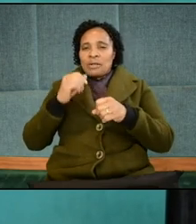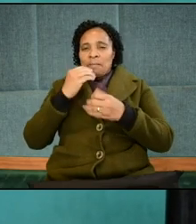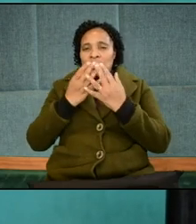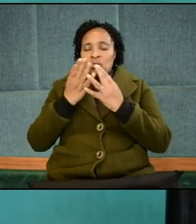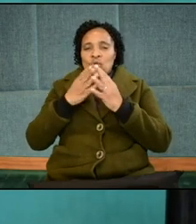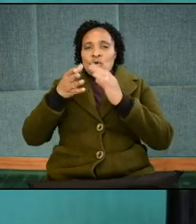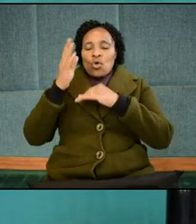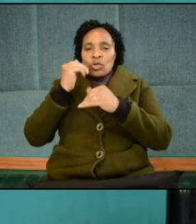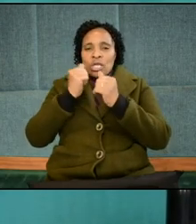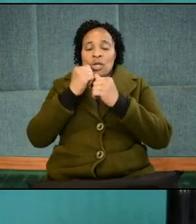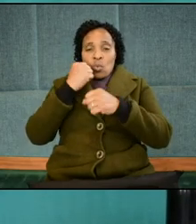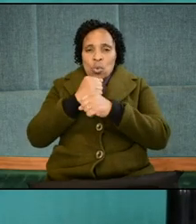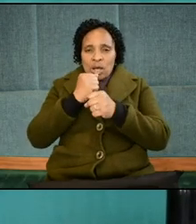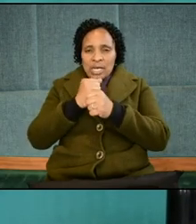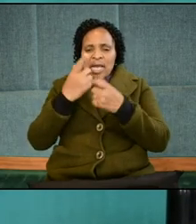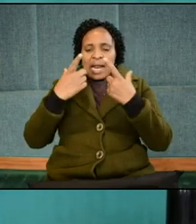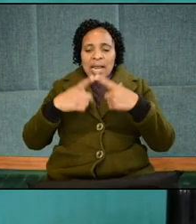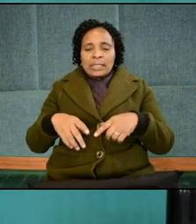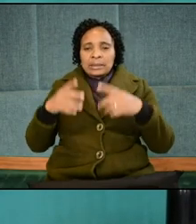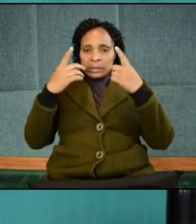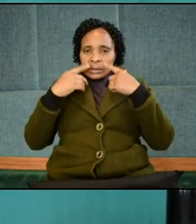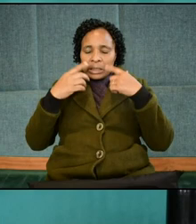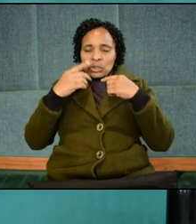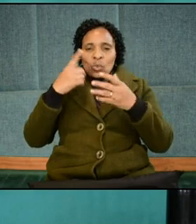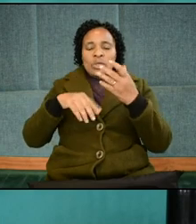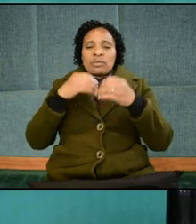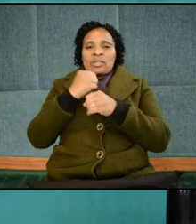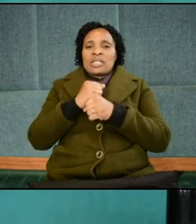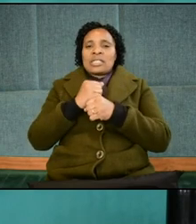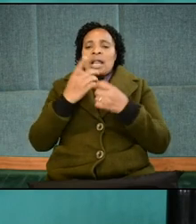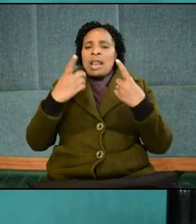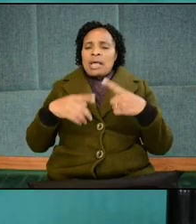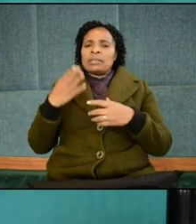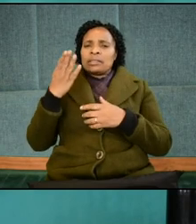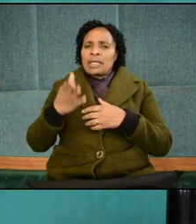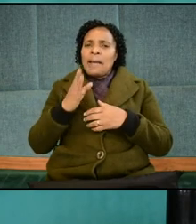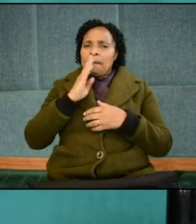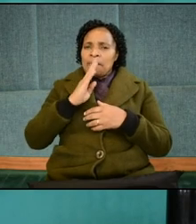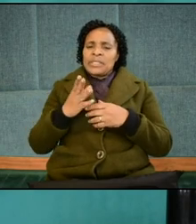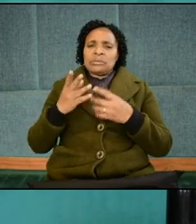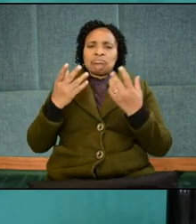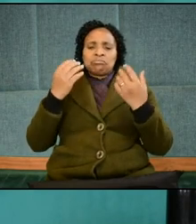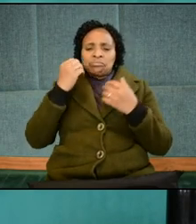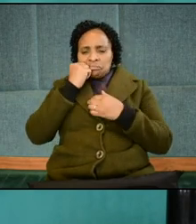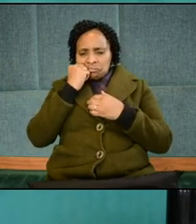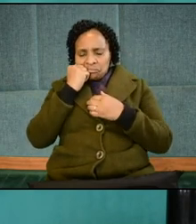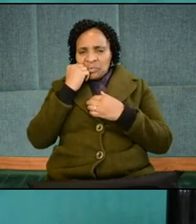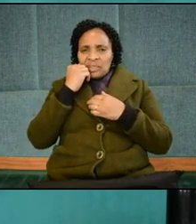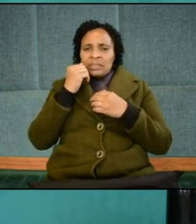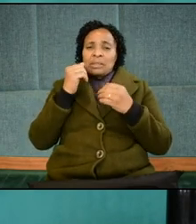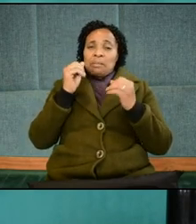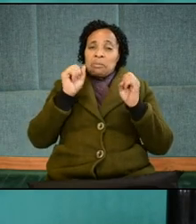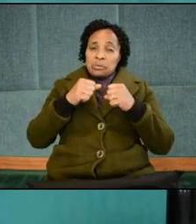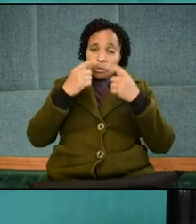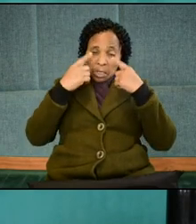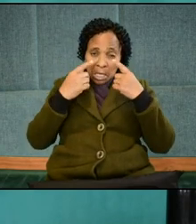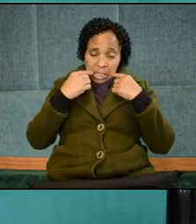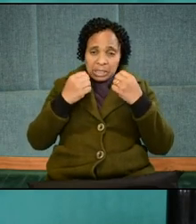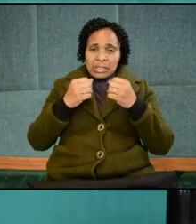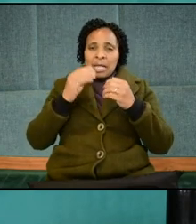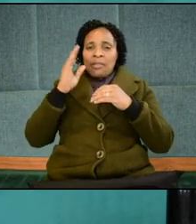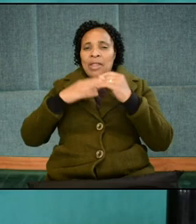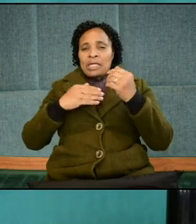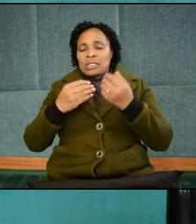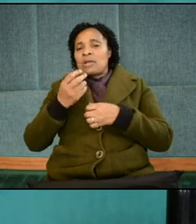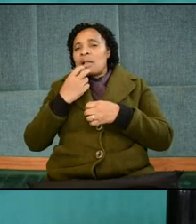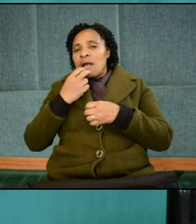9, "Let there be tears for what you have done. Let there be sorrow and deep grief. Let there be sadness instead of laughter